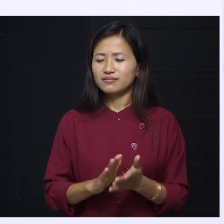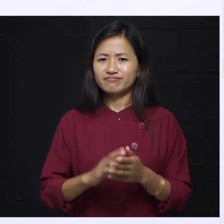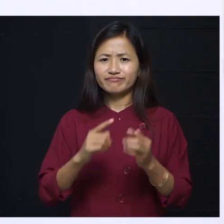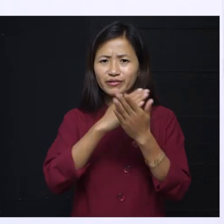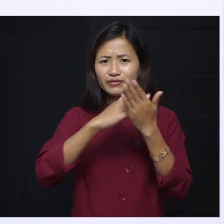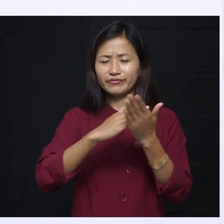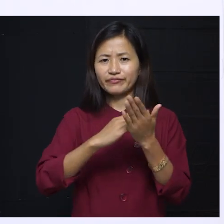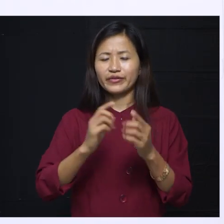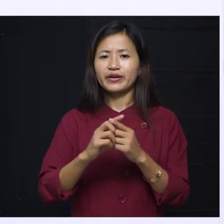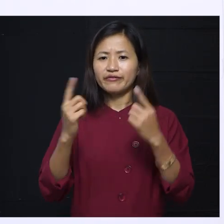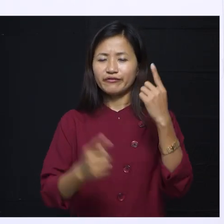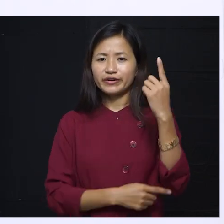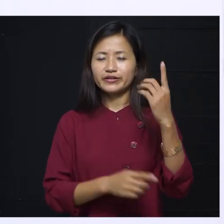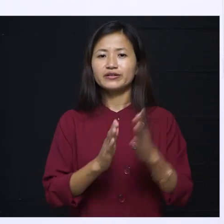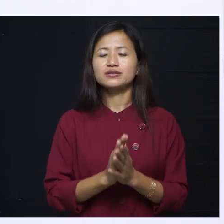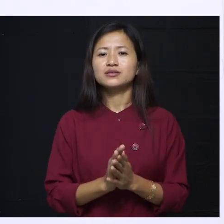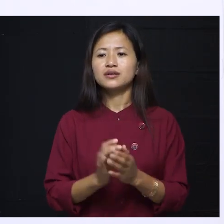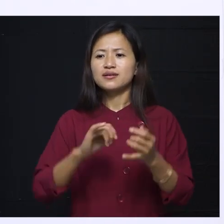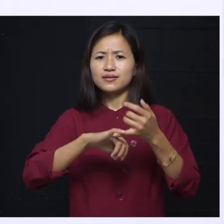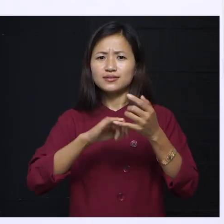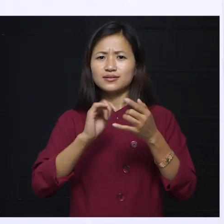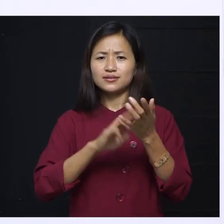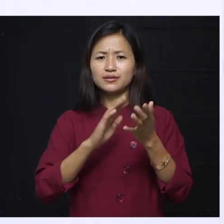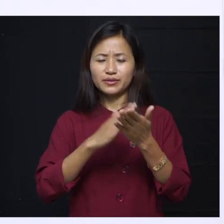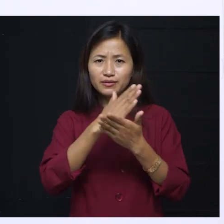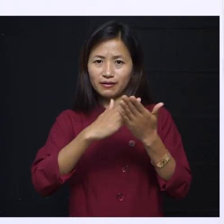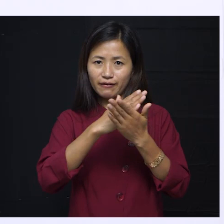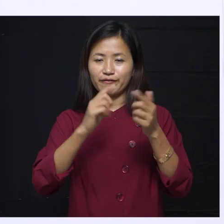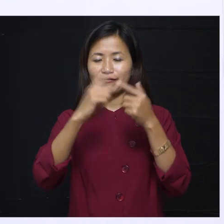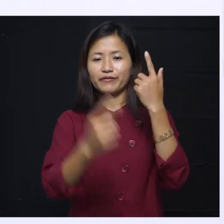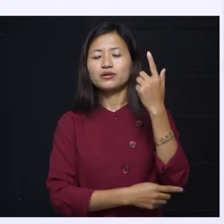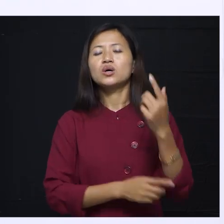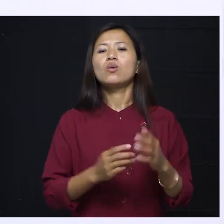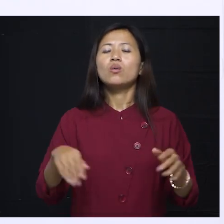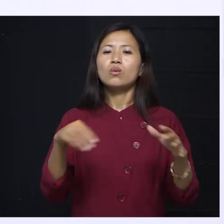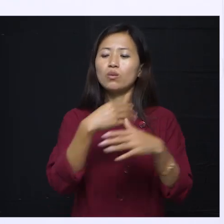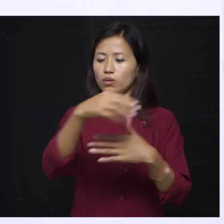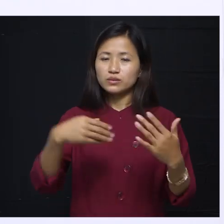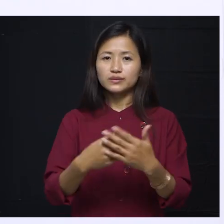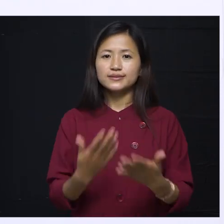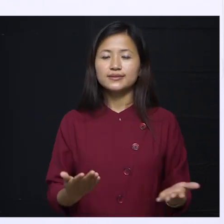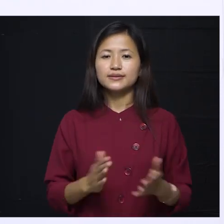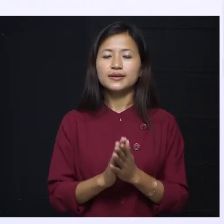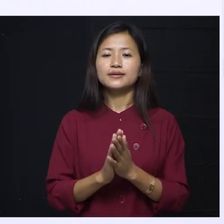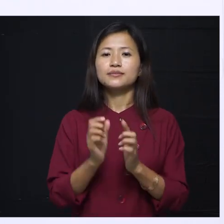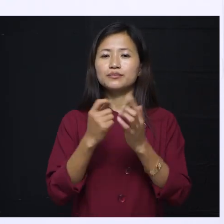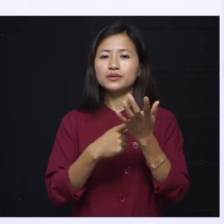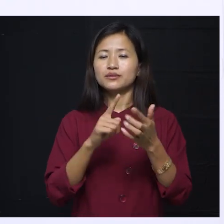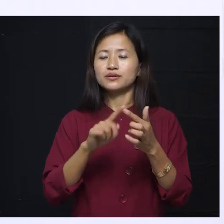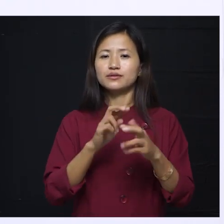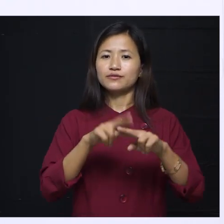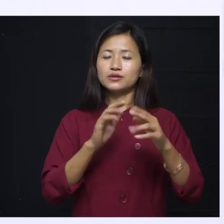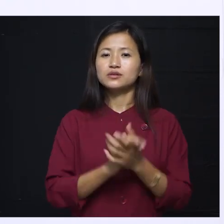quarterfinal, take the example of semi-final, so quarter, semi, all those things are prefix. If you want to take a look at the suffix, the other day